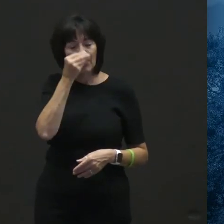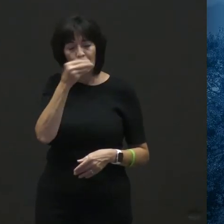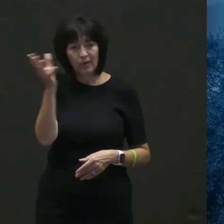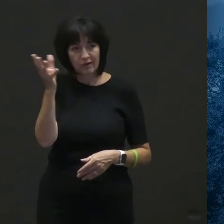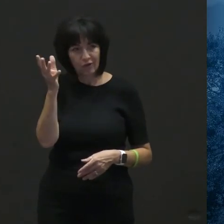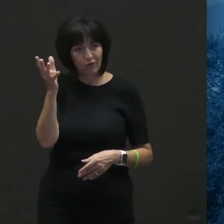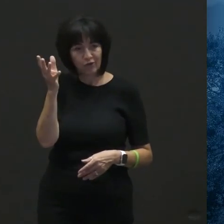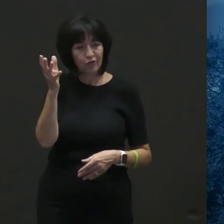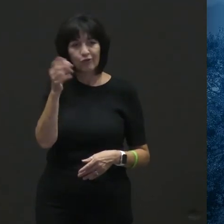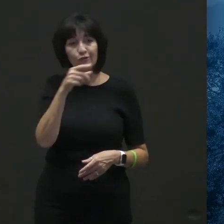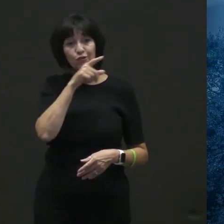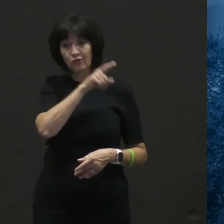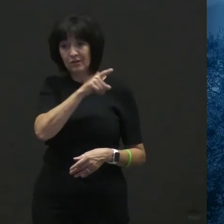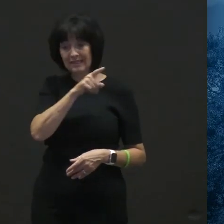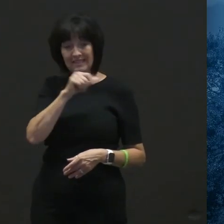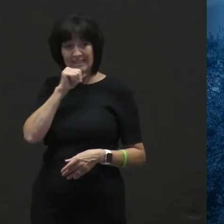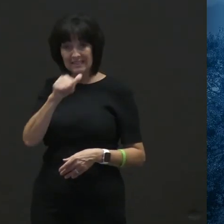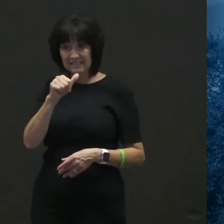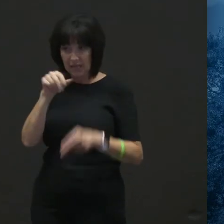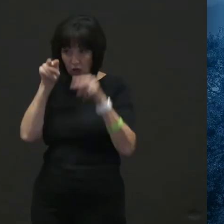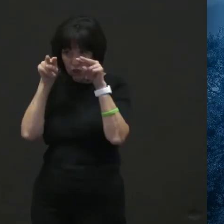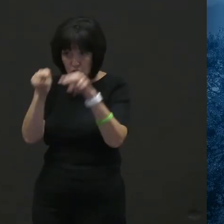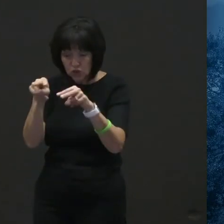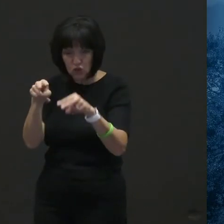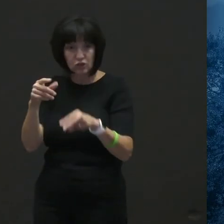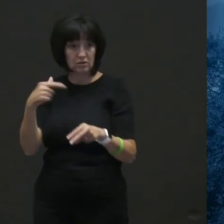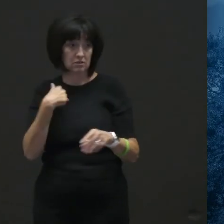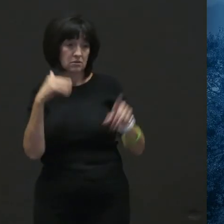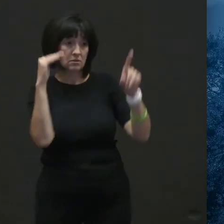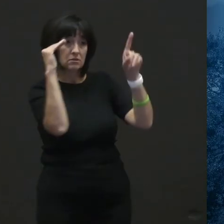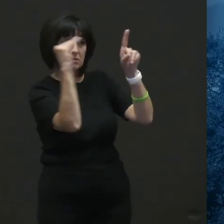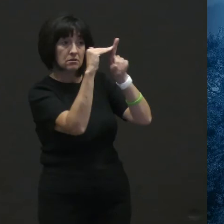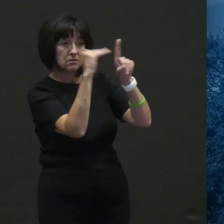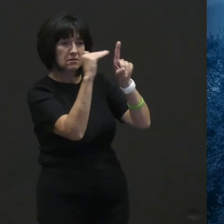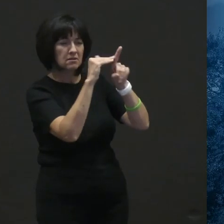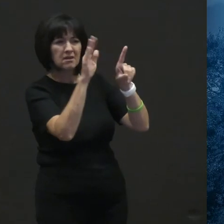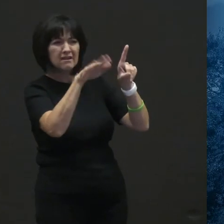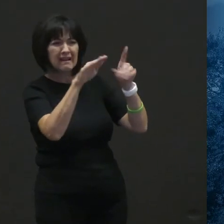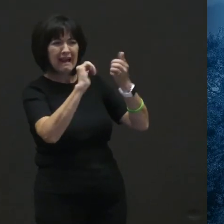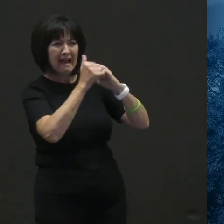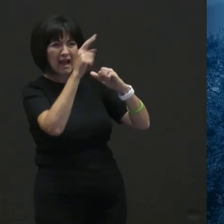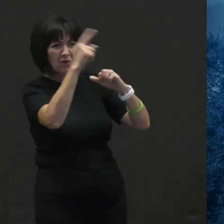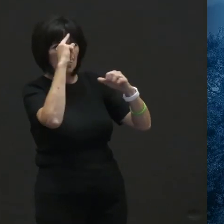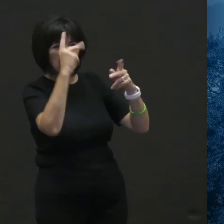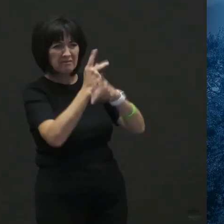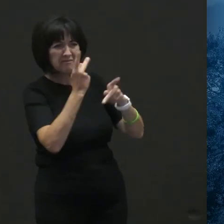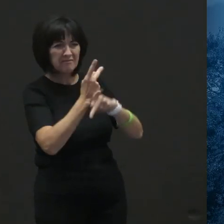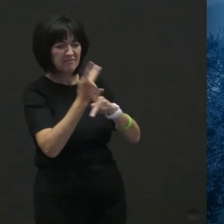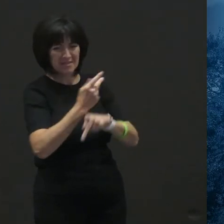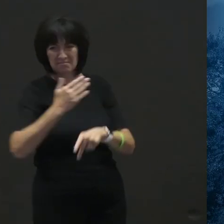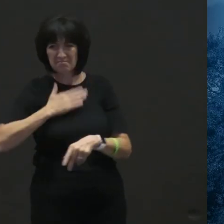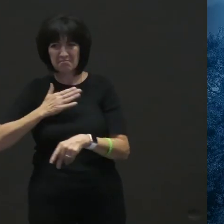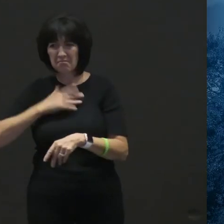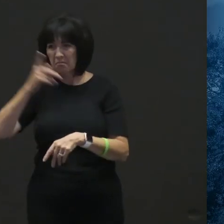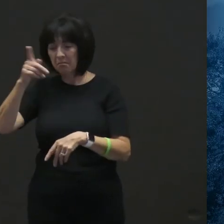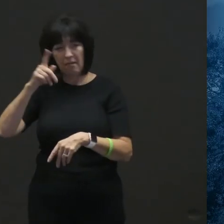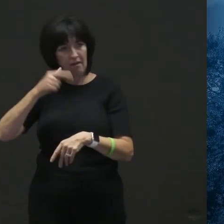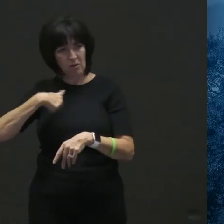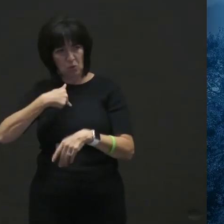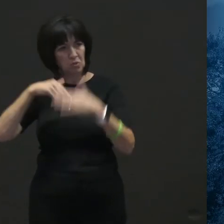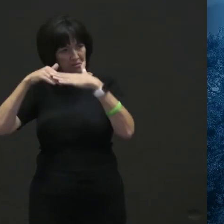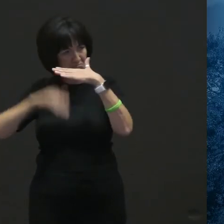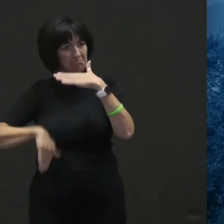time to even respond to us and tell us how what kind of methodology they're using. We would tell